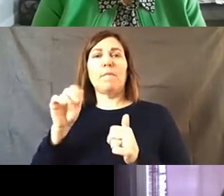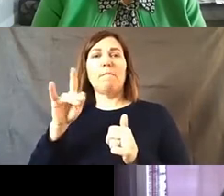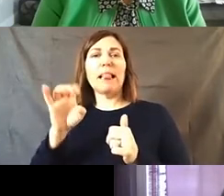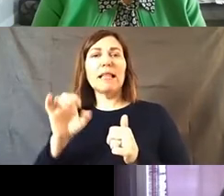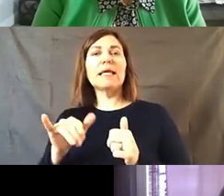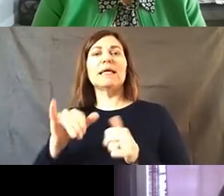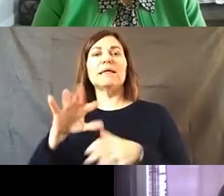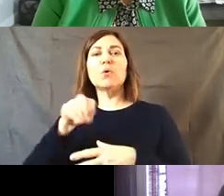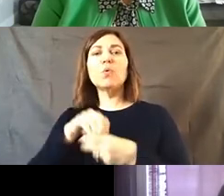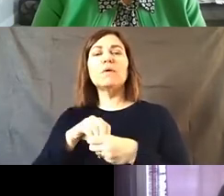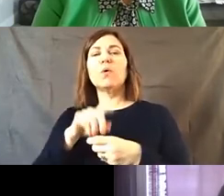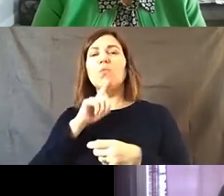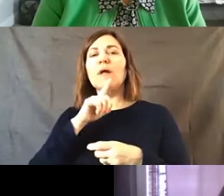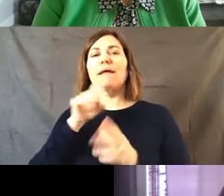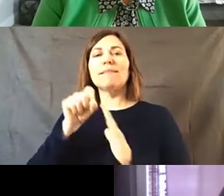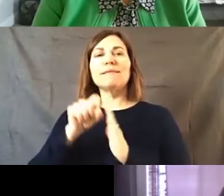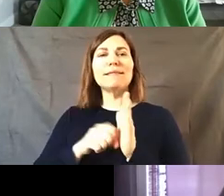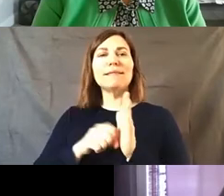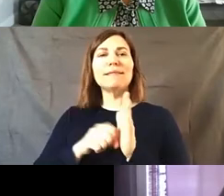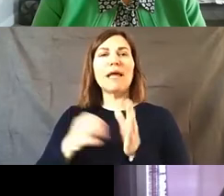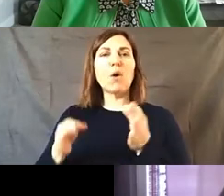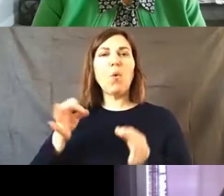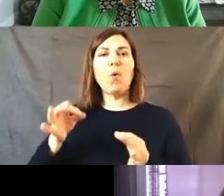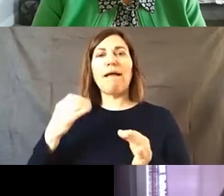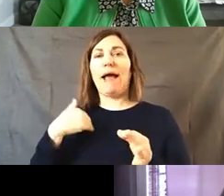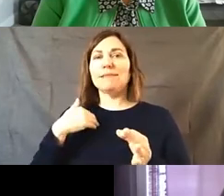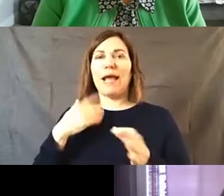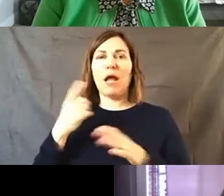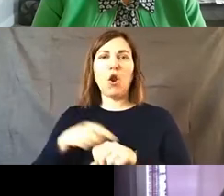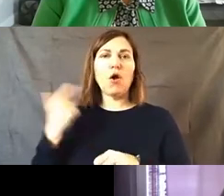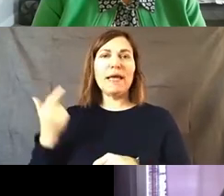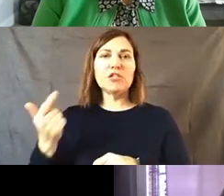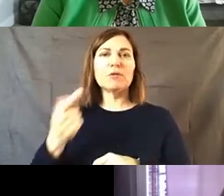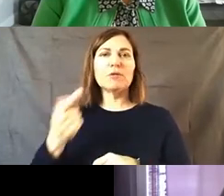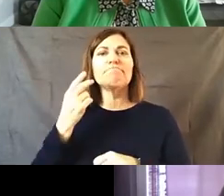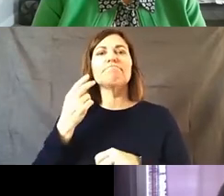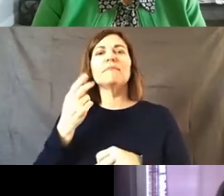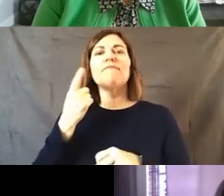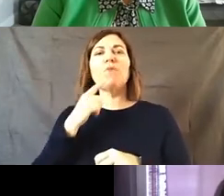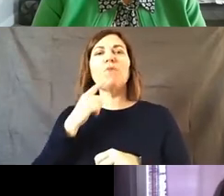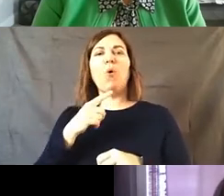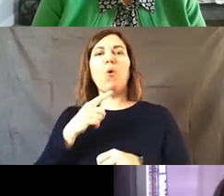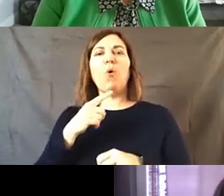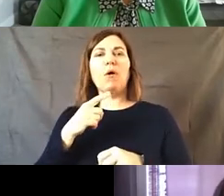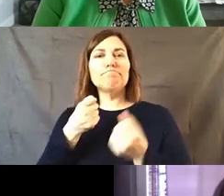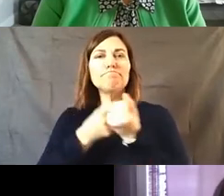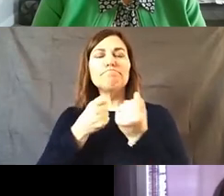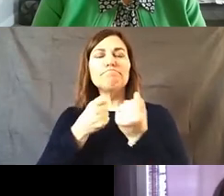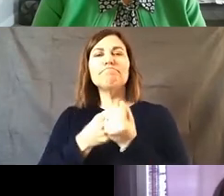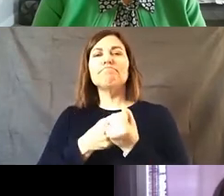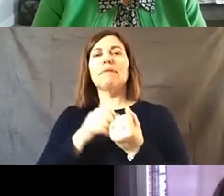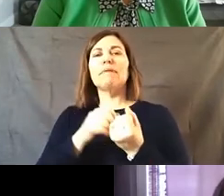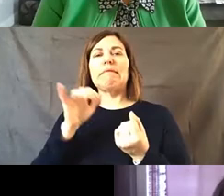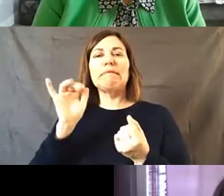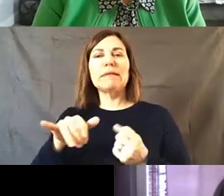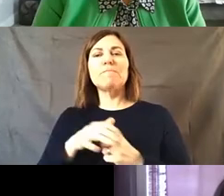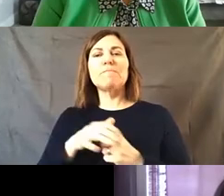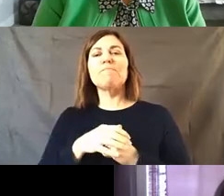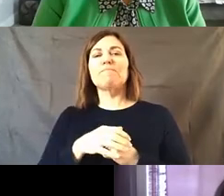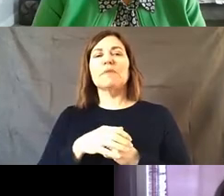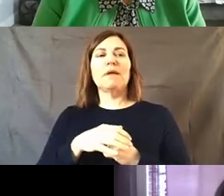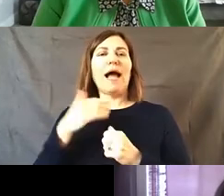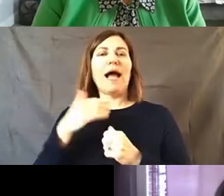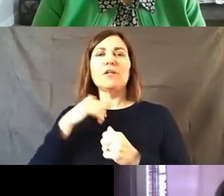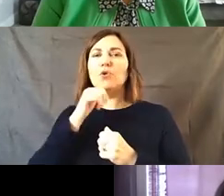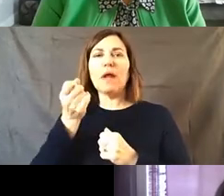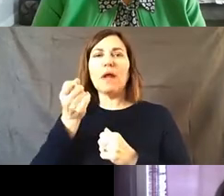has a long history of case law upholding the concept of severability, why the council would unilaterally weaken the legislation out of a